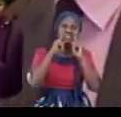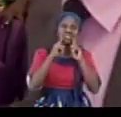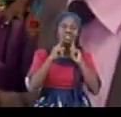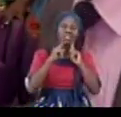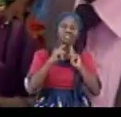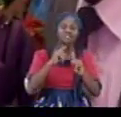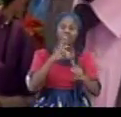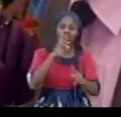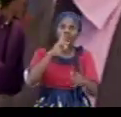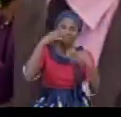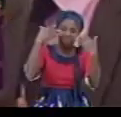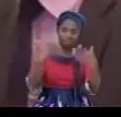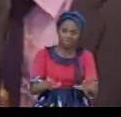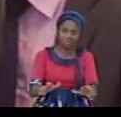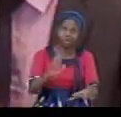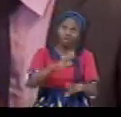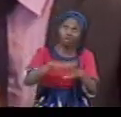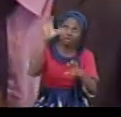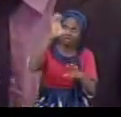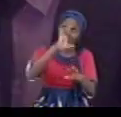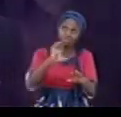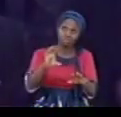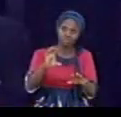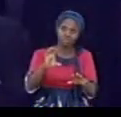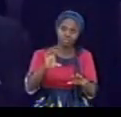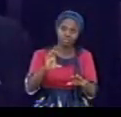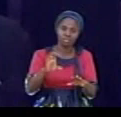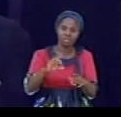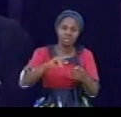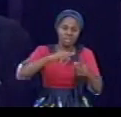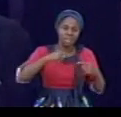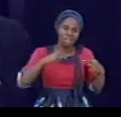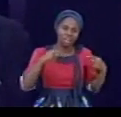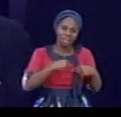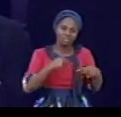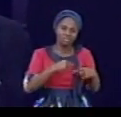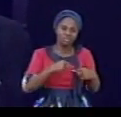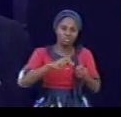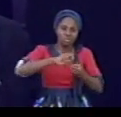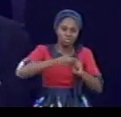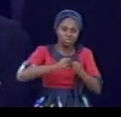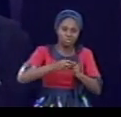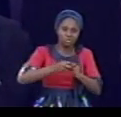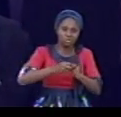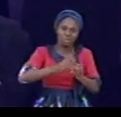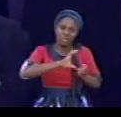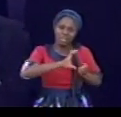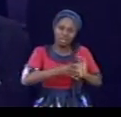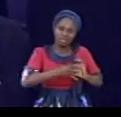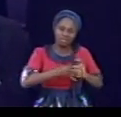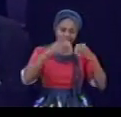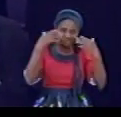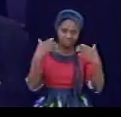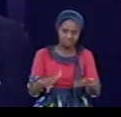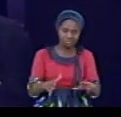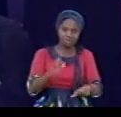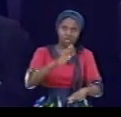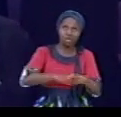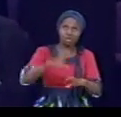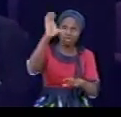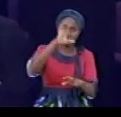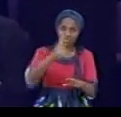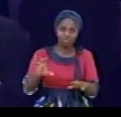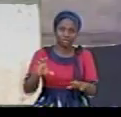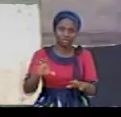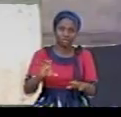finished on the cross of Calvary. Agony finished on the cross of Calvary. Perplexity is